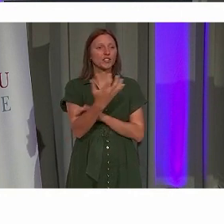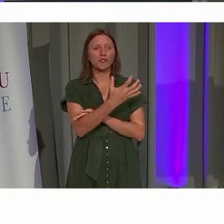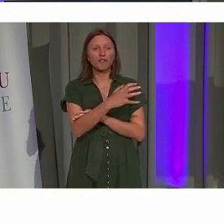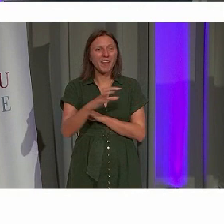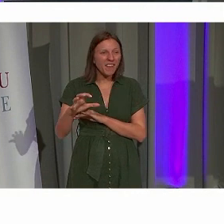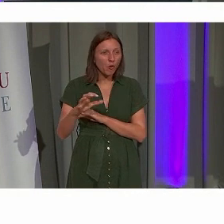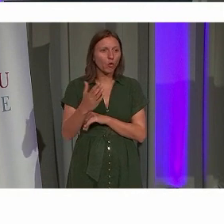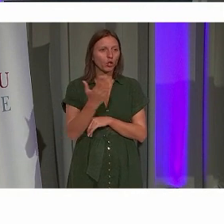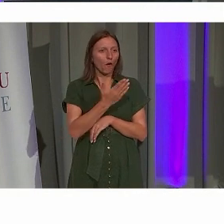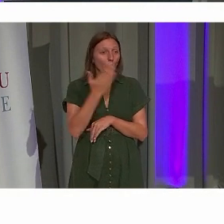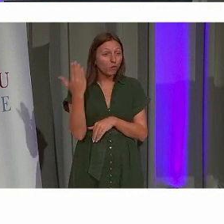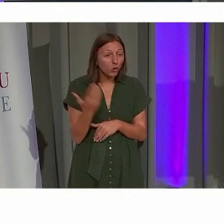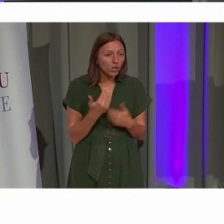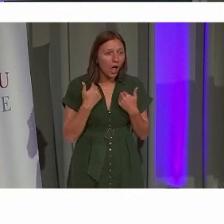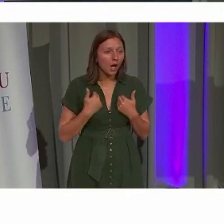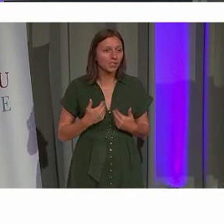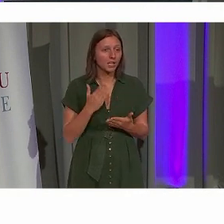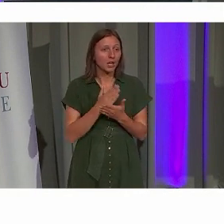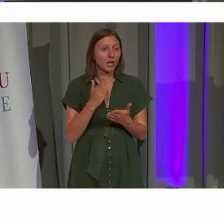2018. I